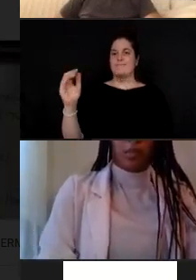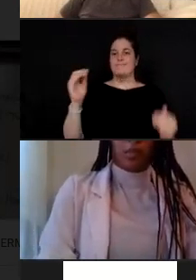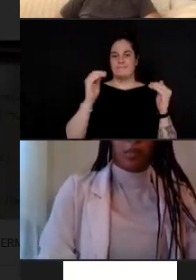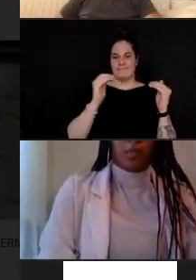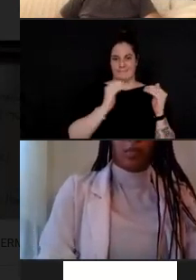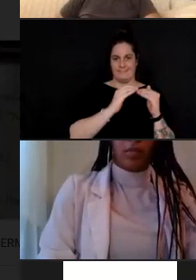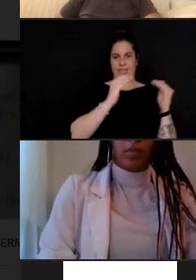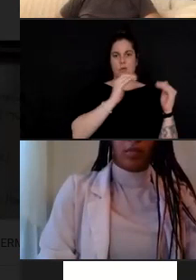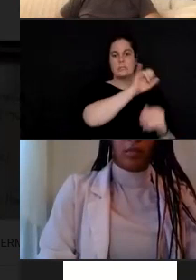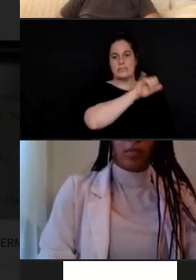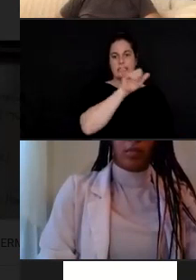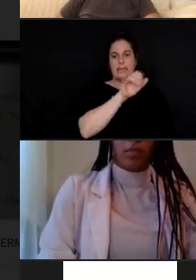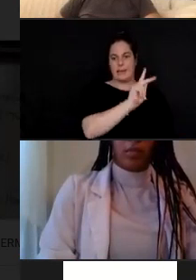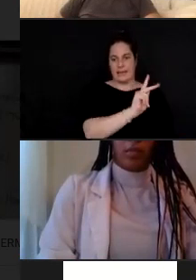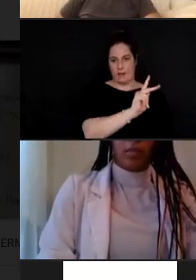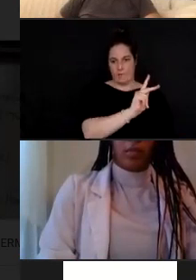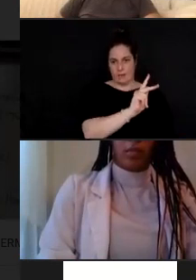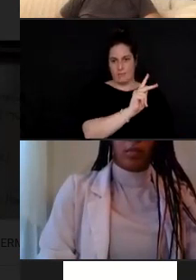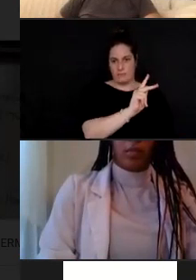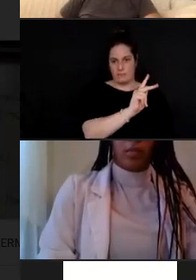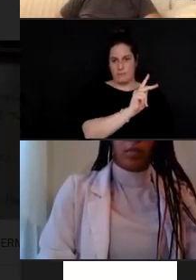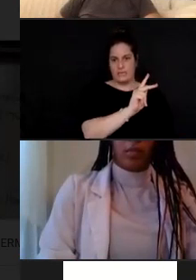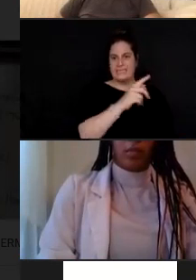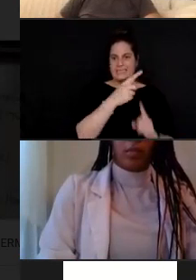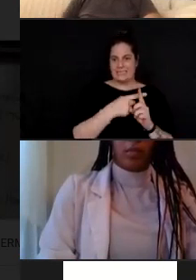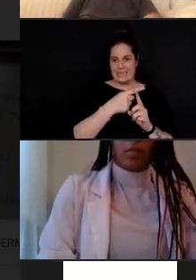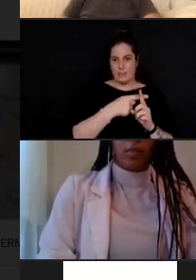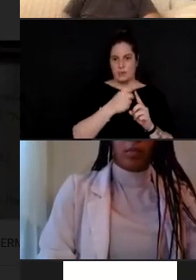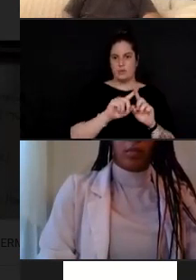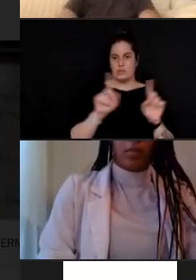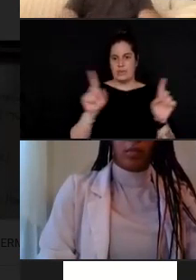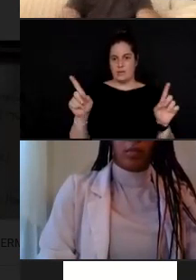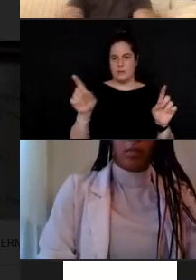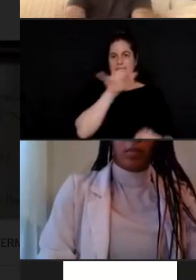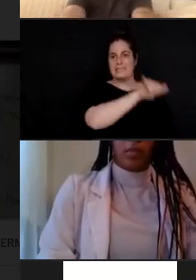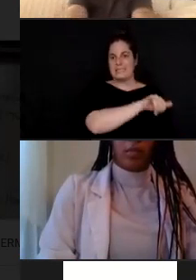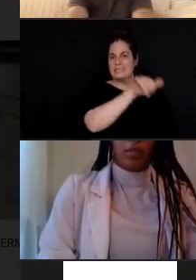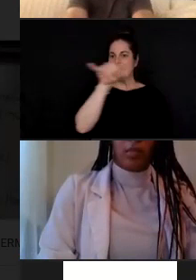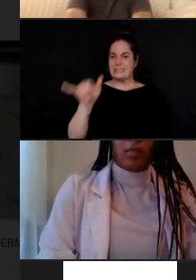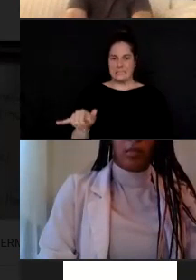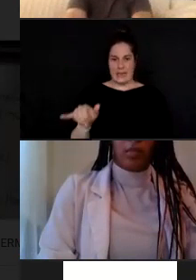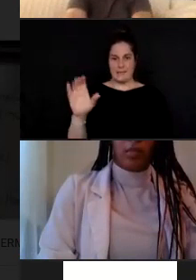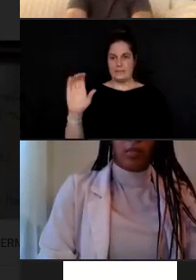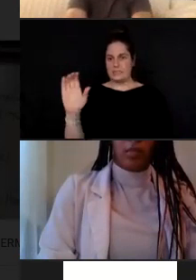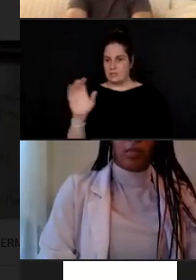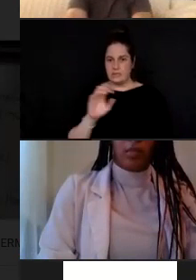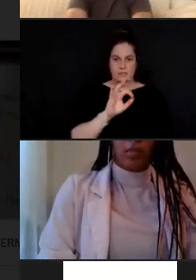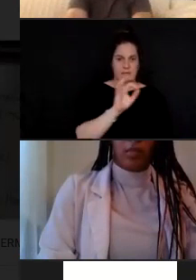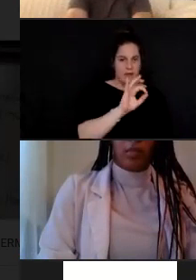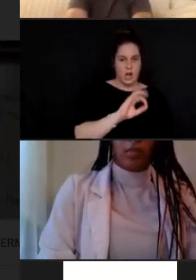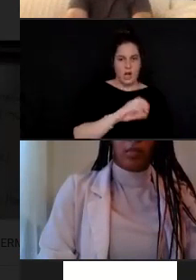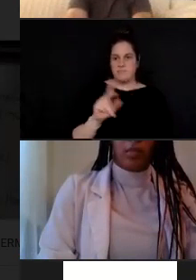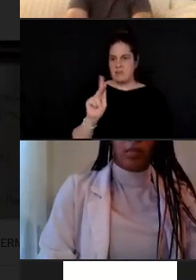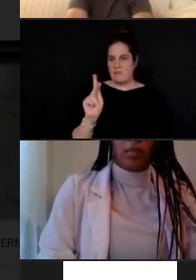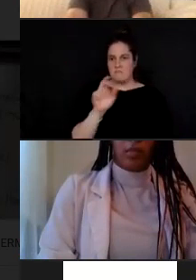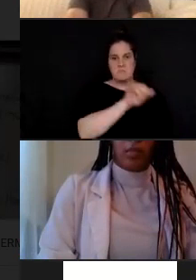temperature difference is the same on the Celsius scale or the Fahrenheit scale. So